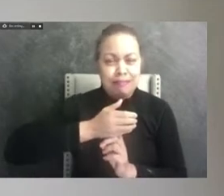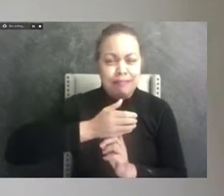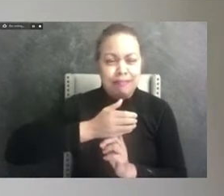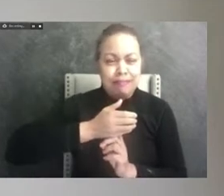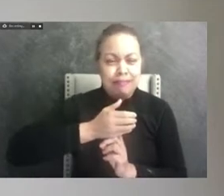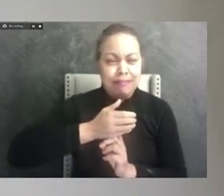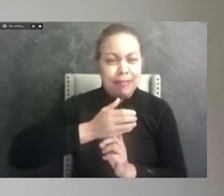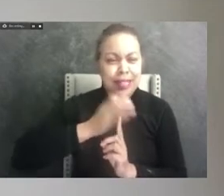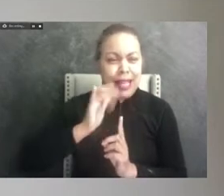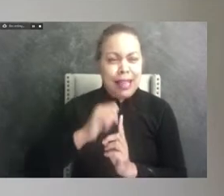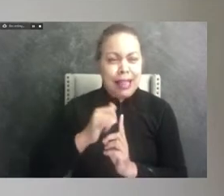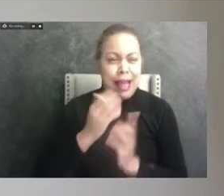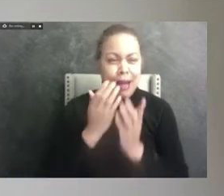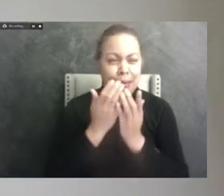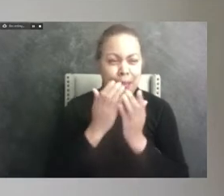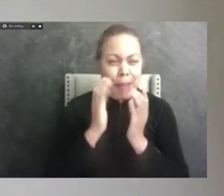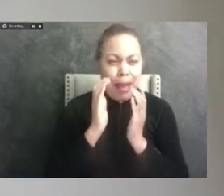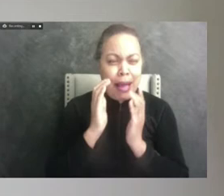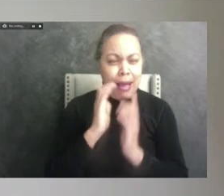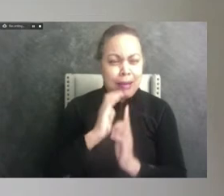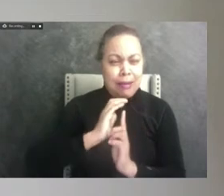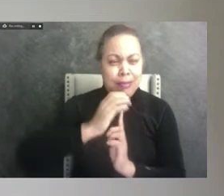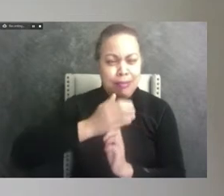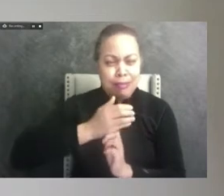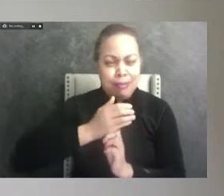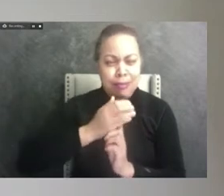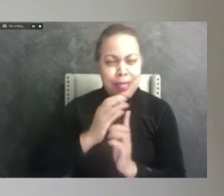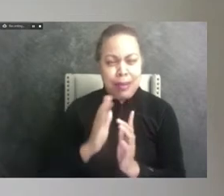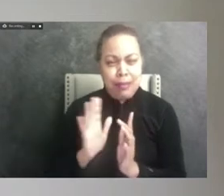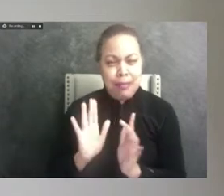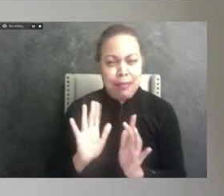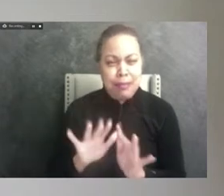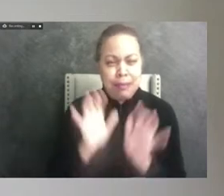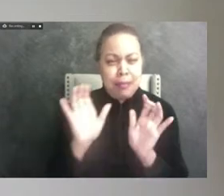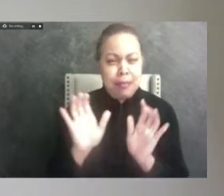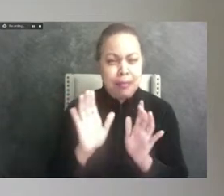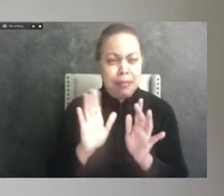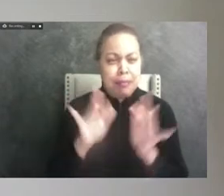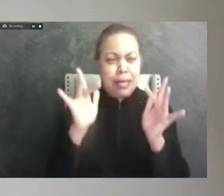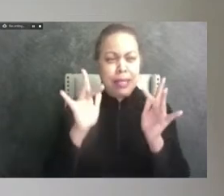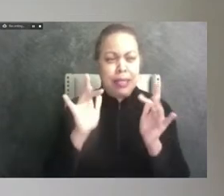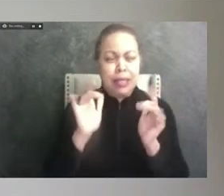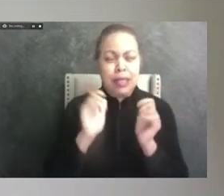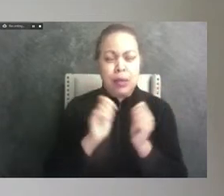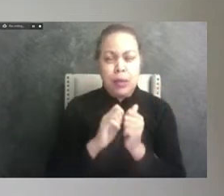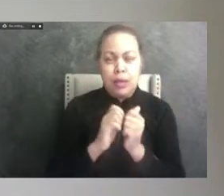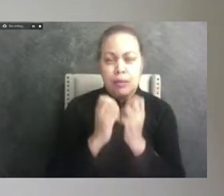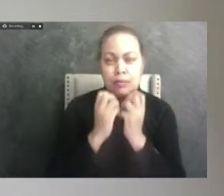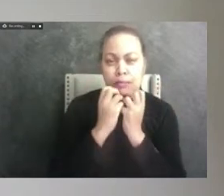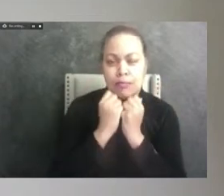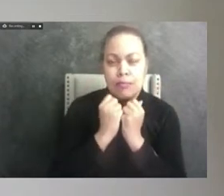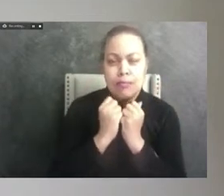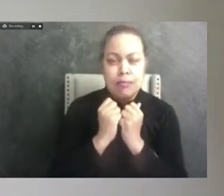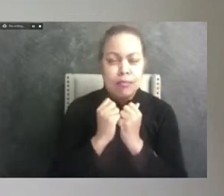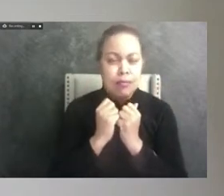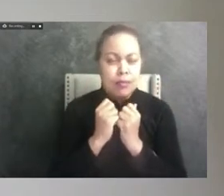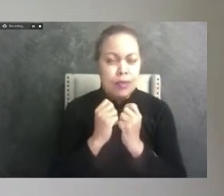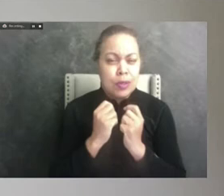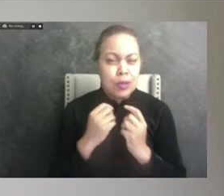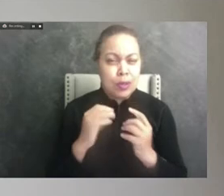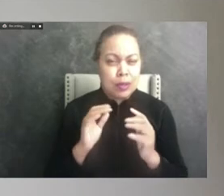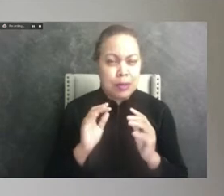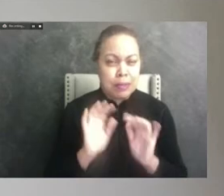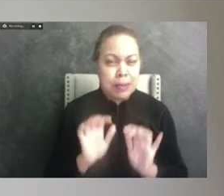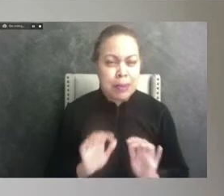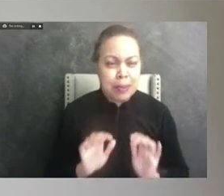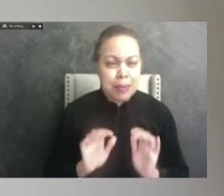The mask beaded with freshwater pearls,